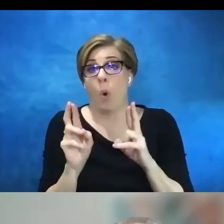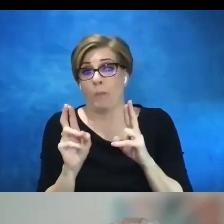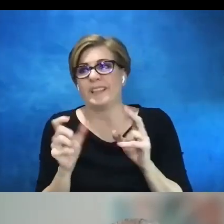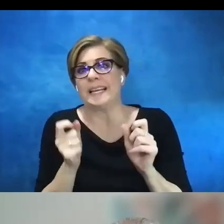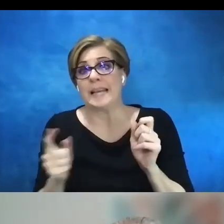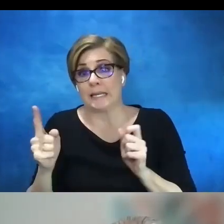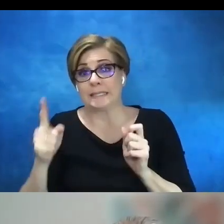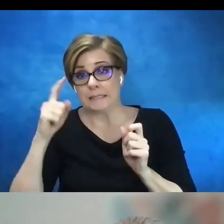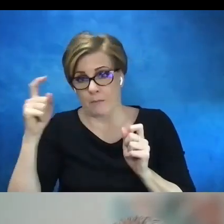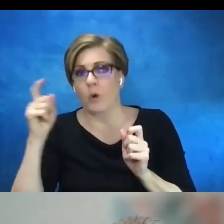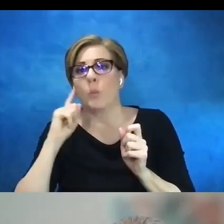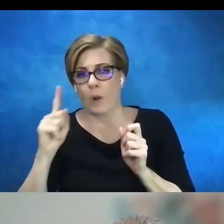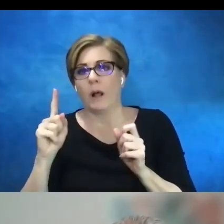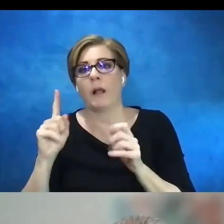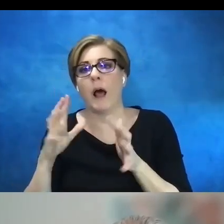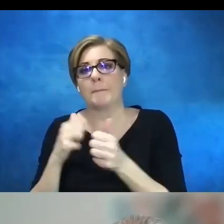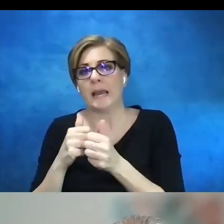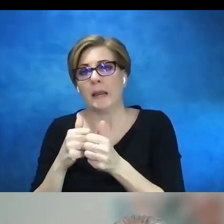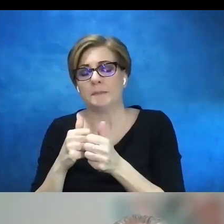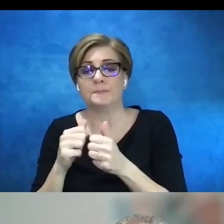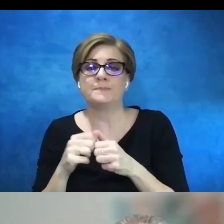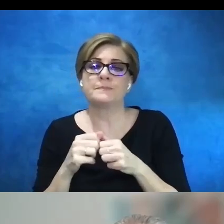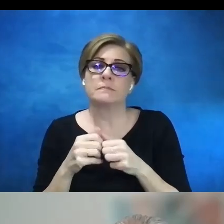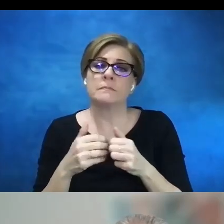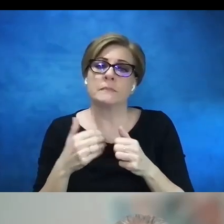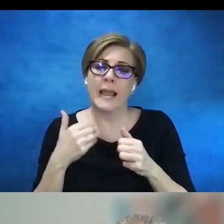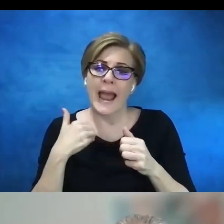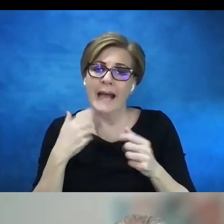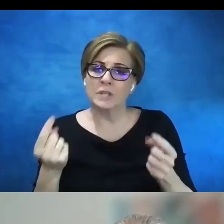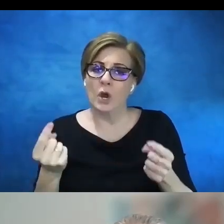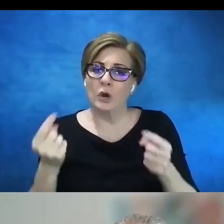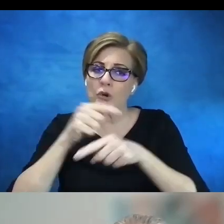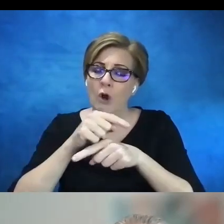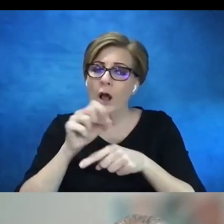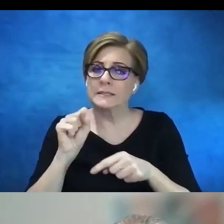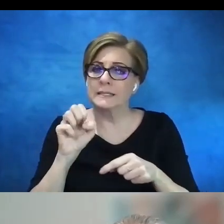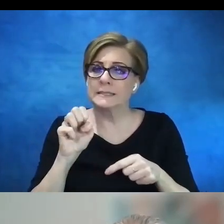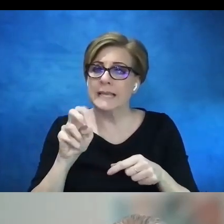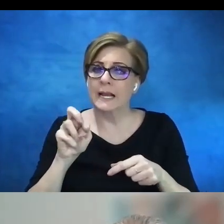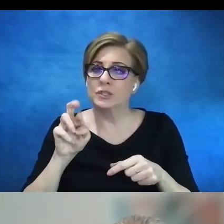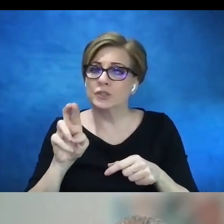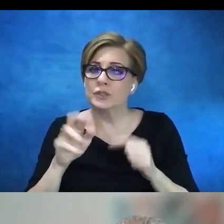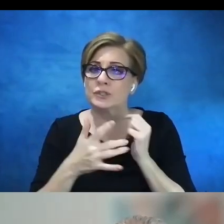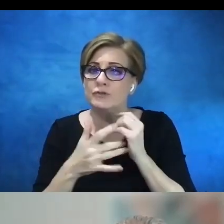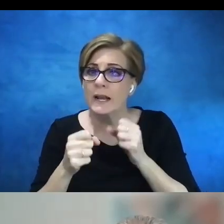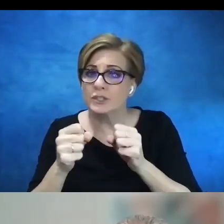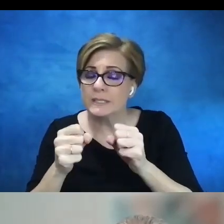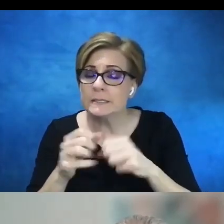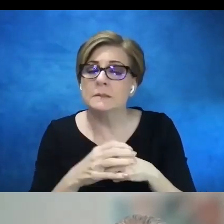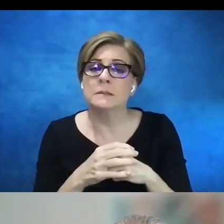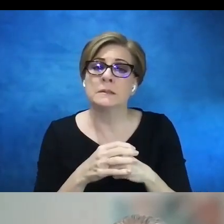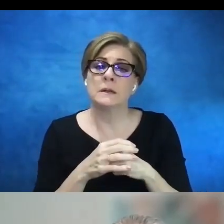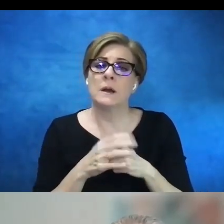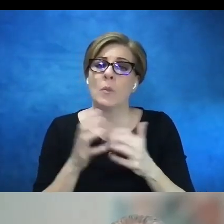2025. But it has some cross-sector strategies. Always we want to decrease the demand for acute